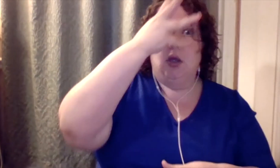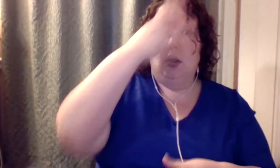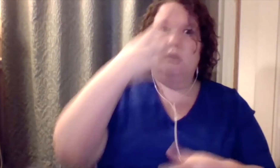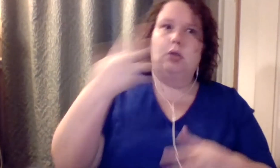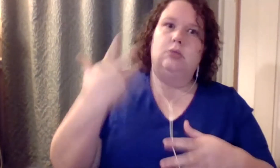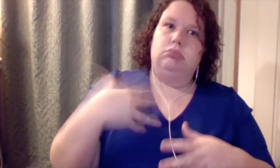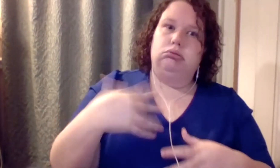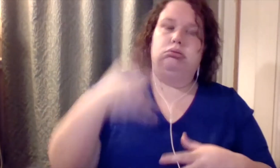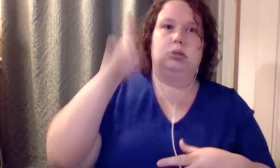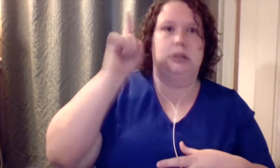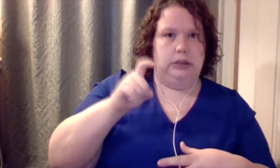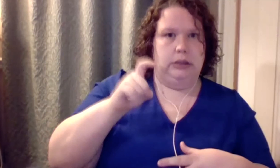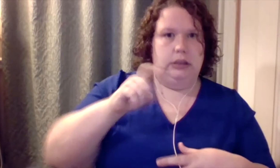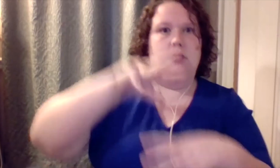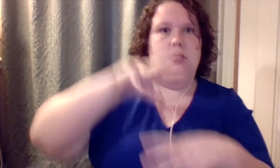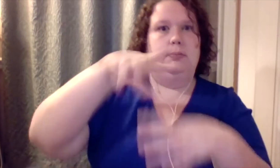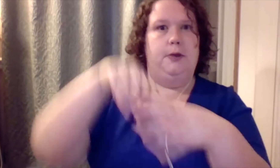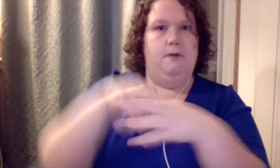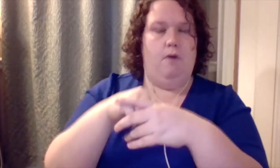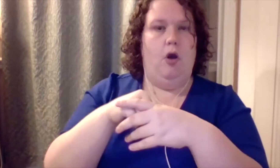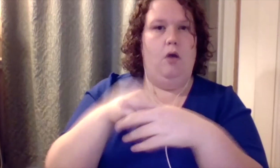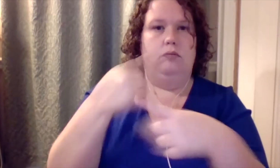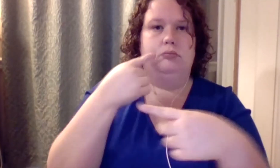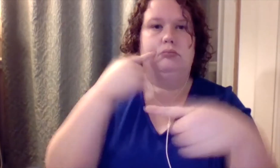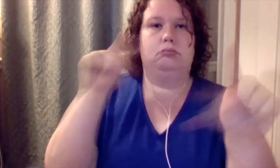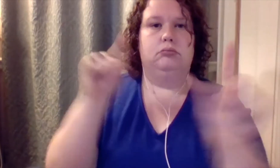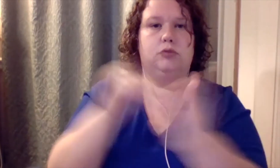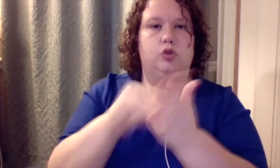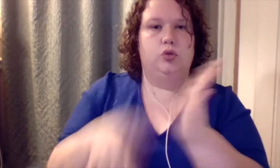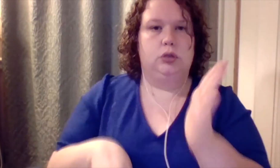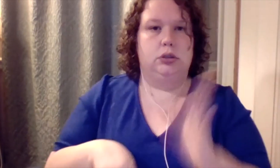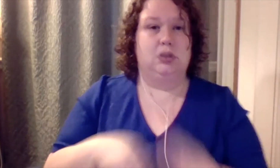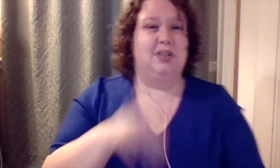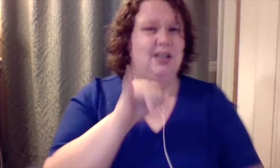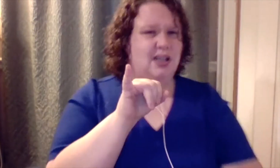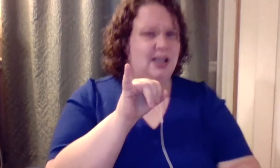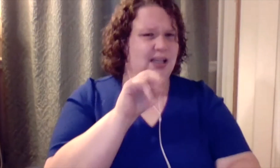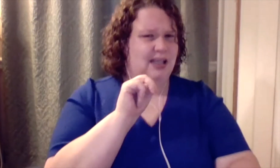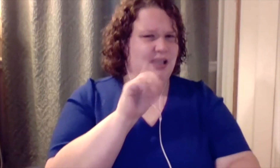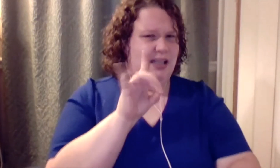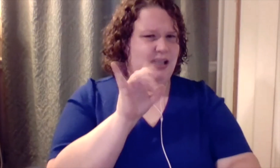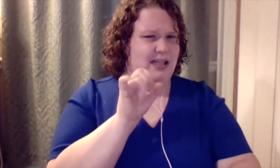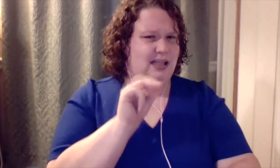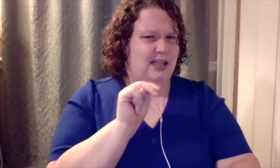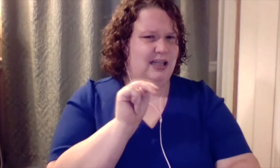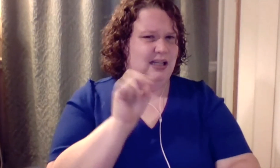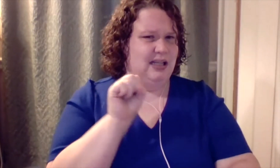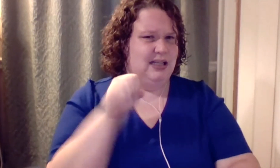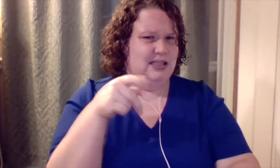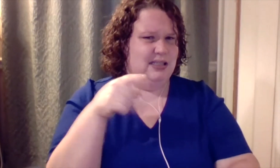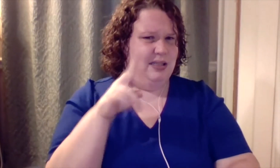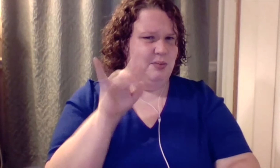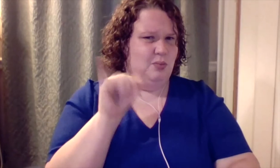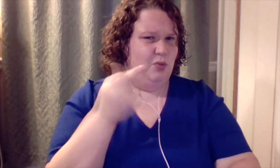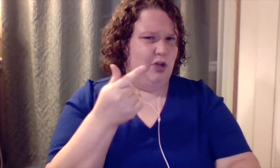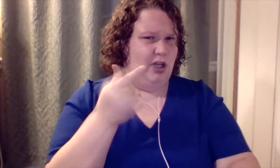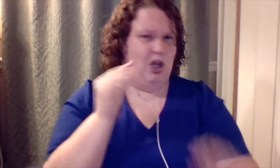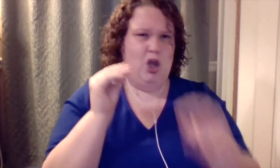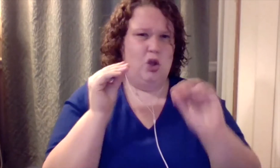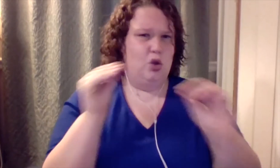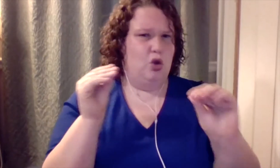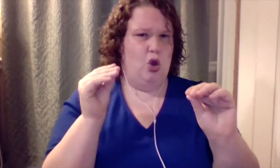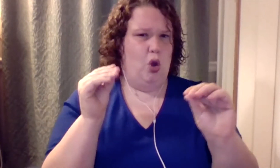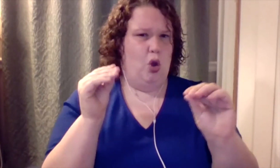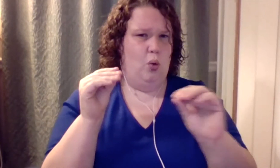But isn't it true that Indian Spring has like almost no residential people that are walking to Yeah, school? I was thinking about Alta